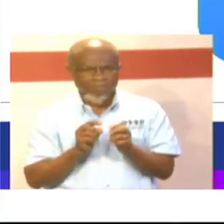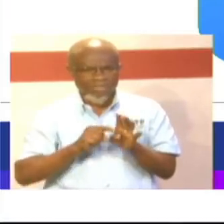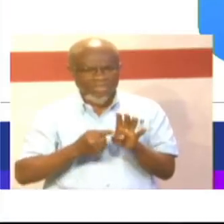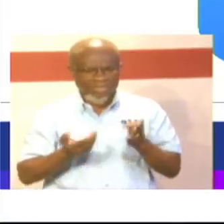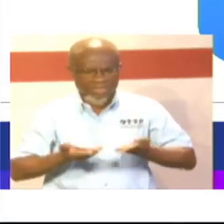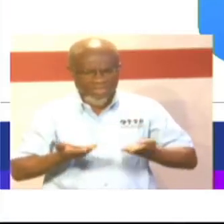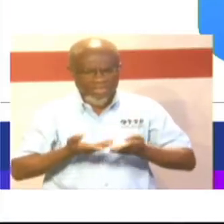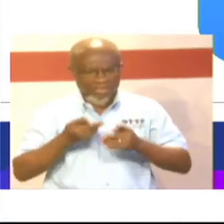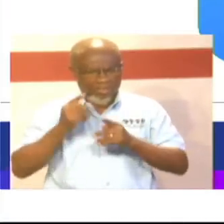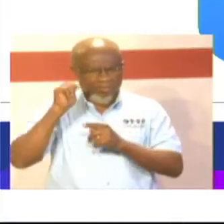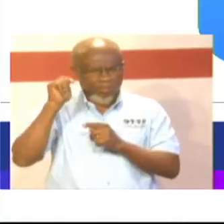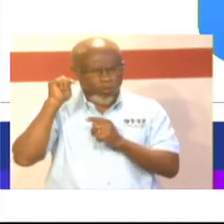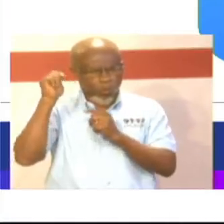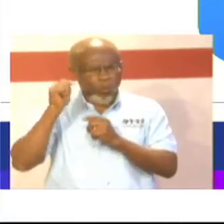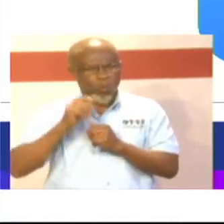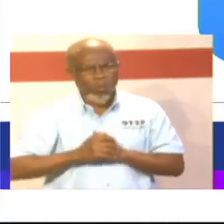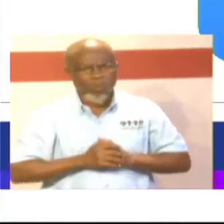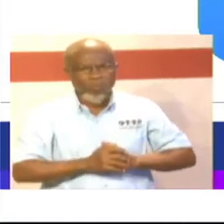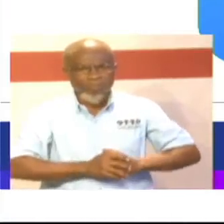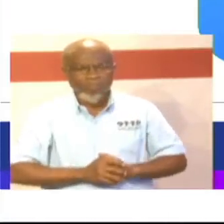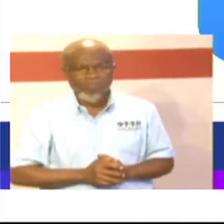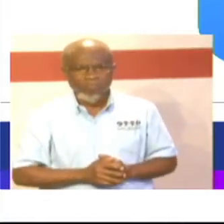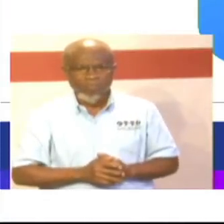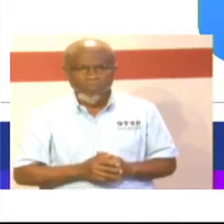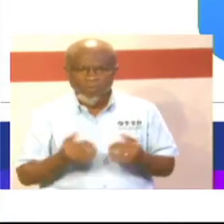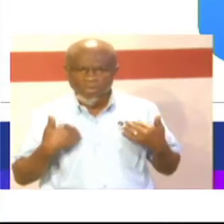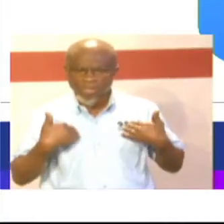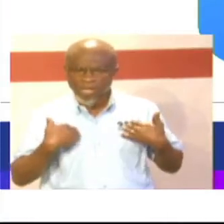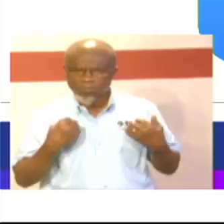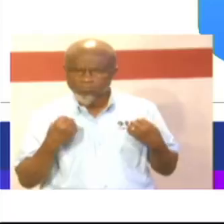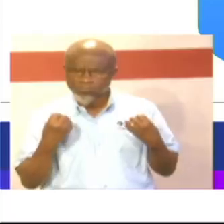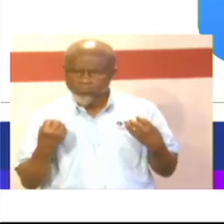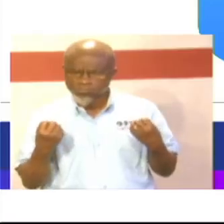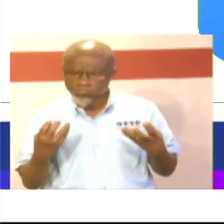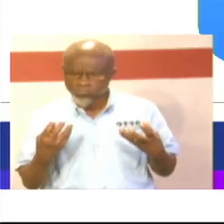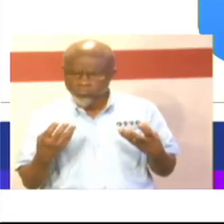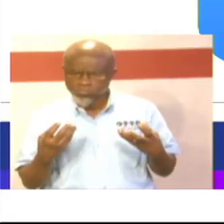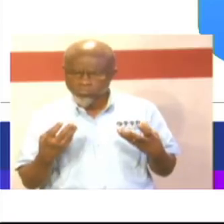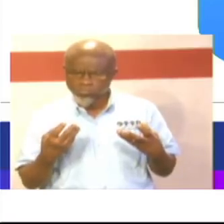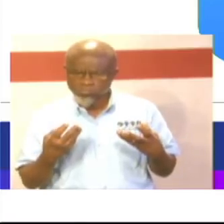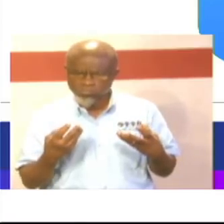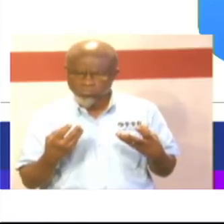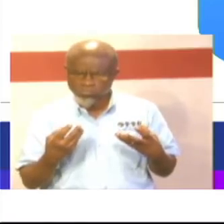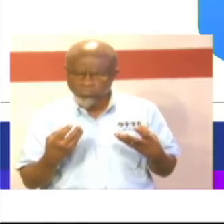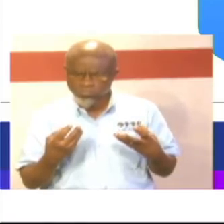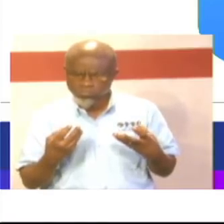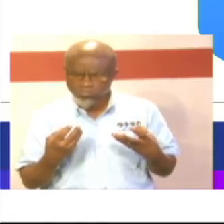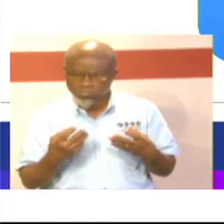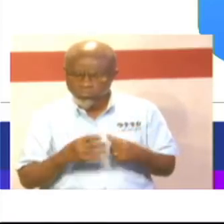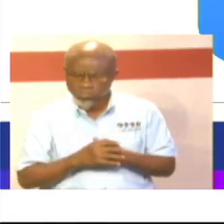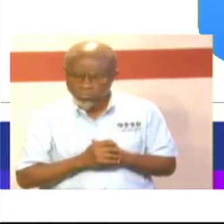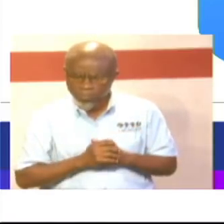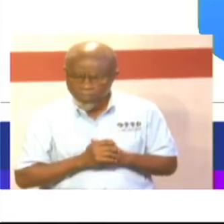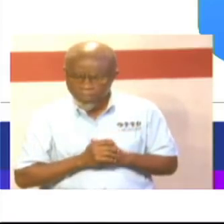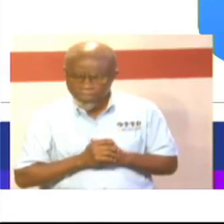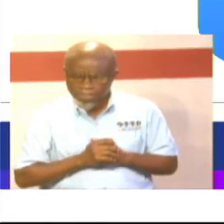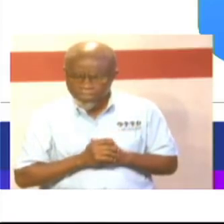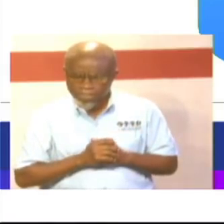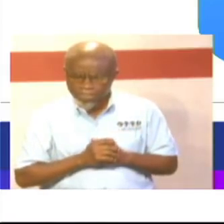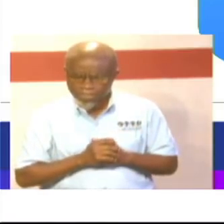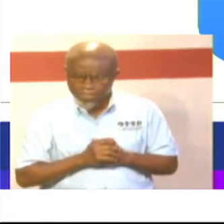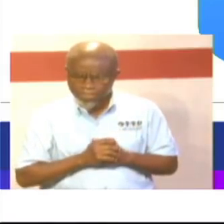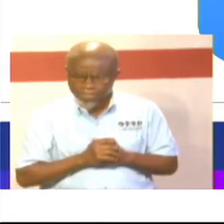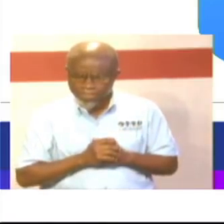first. There has been much discouraged up to this morning